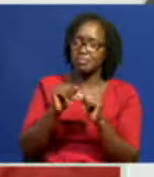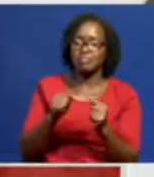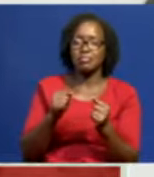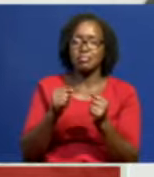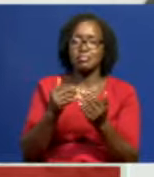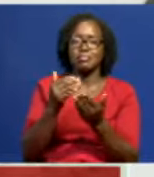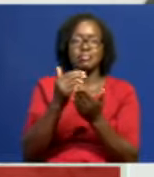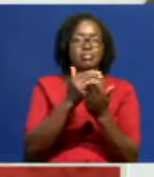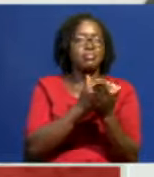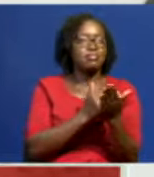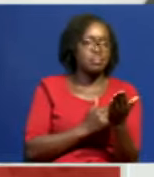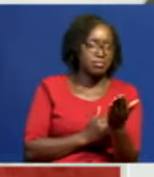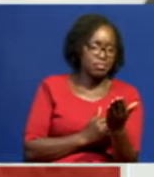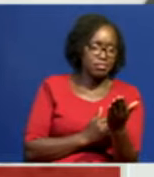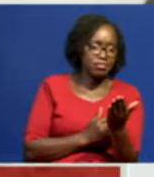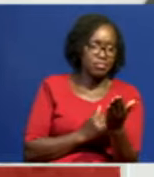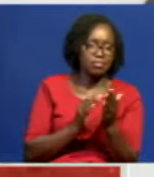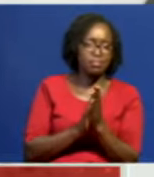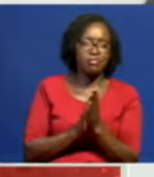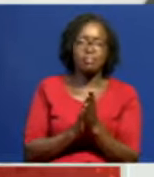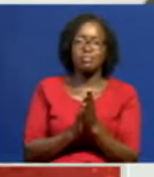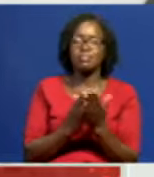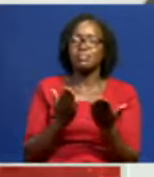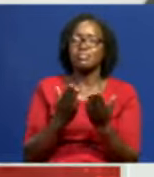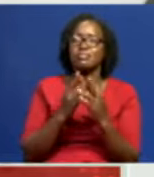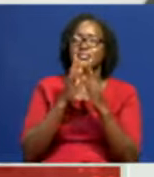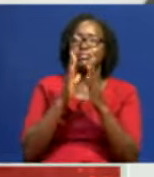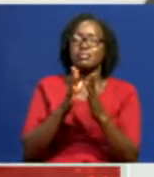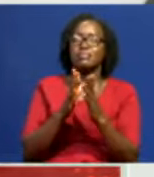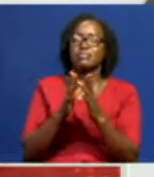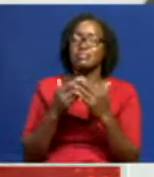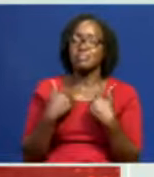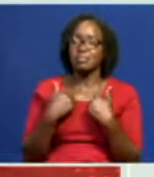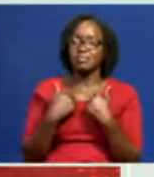in the new year. Here is our reporter Joy Joanne with a report.